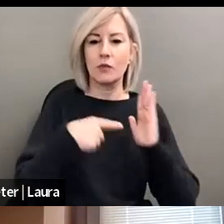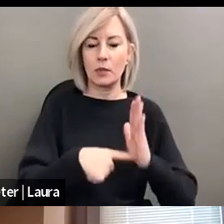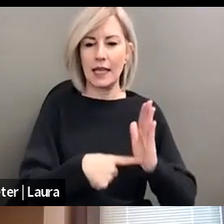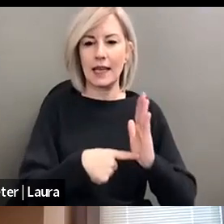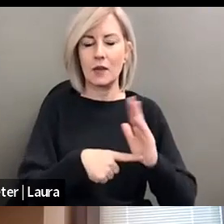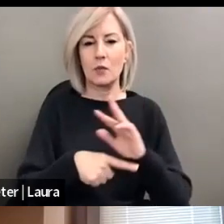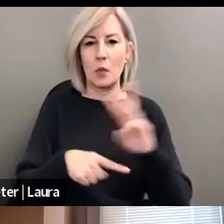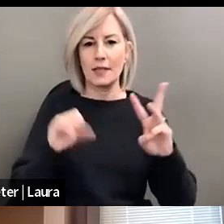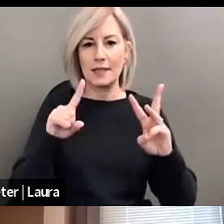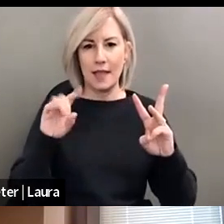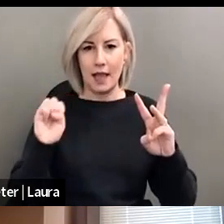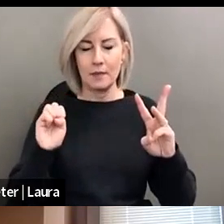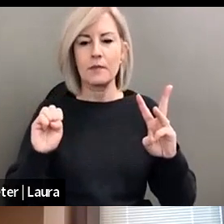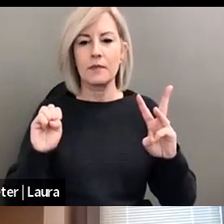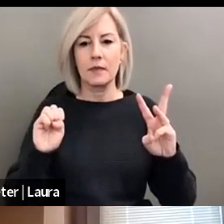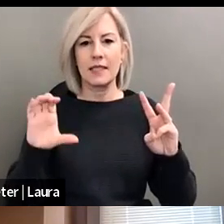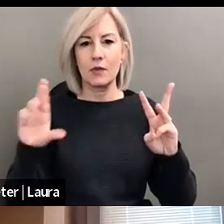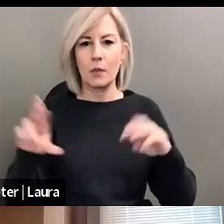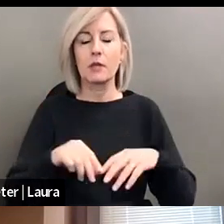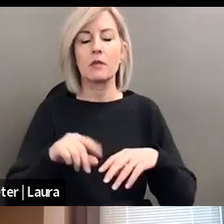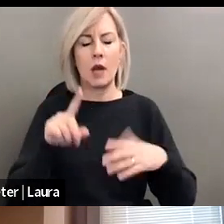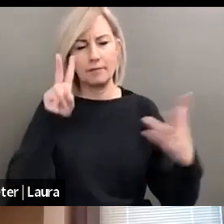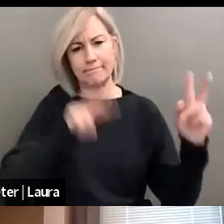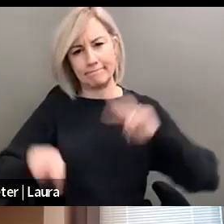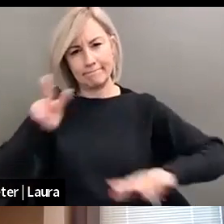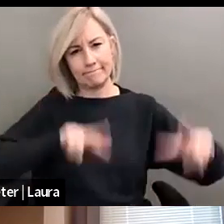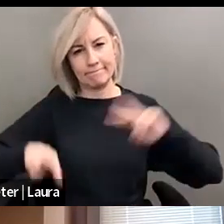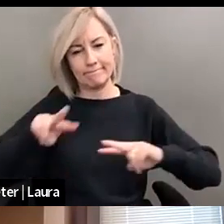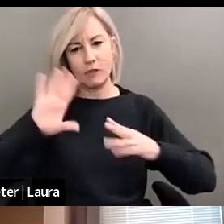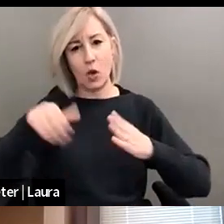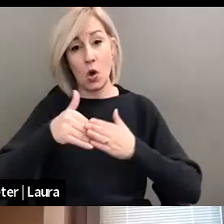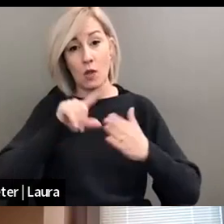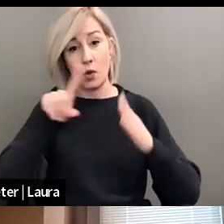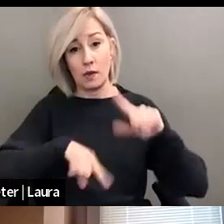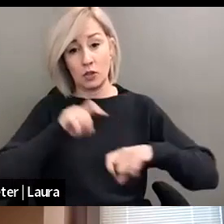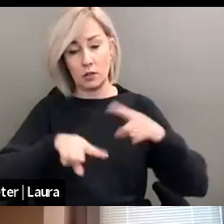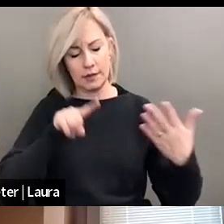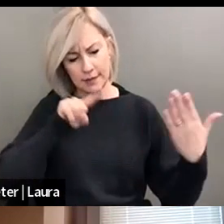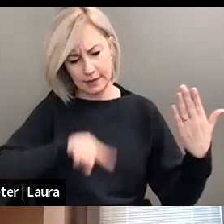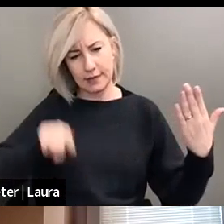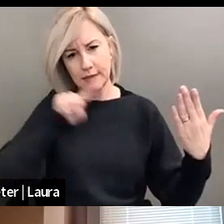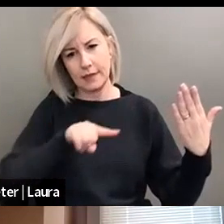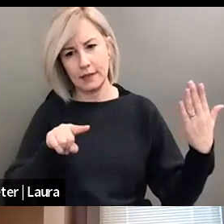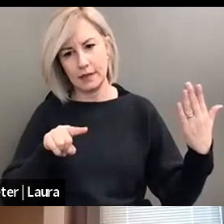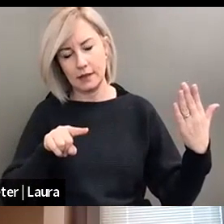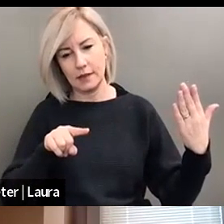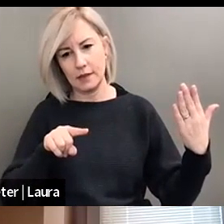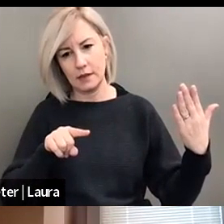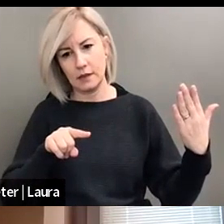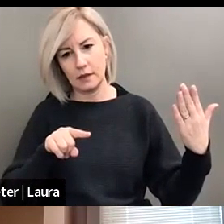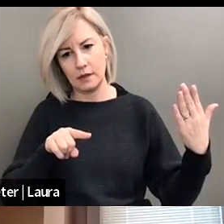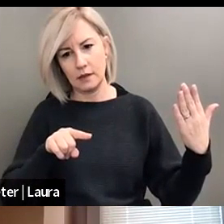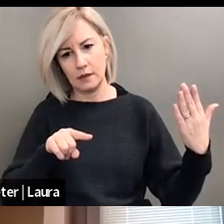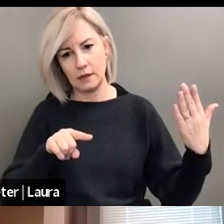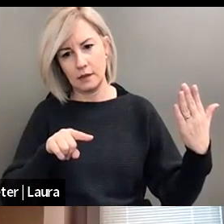The one thing, when I look kind of at all of the questions that really came out to me, was that people